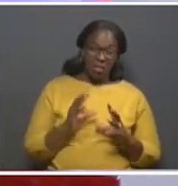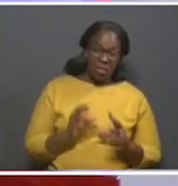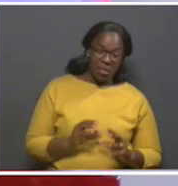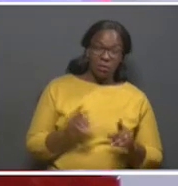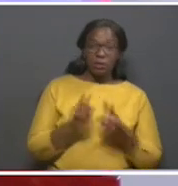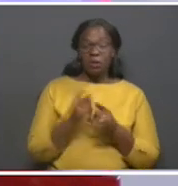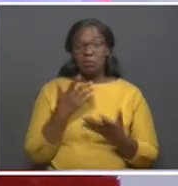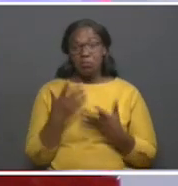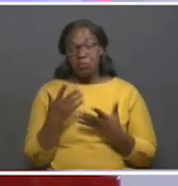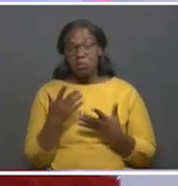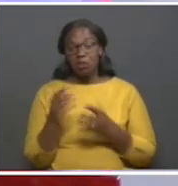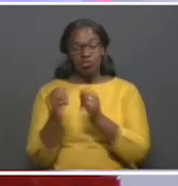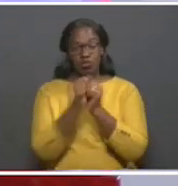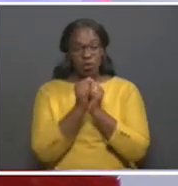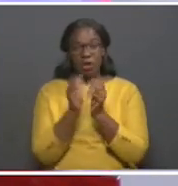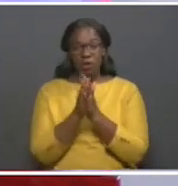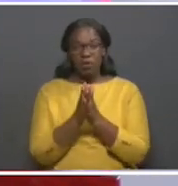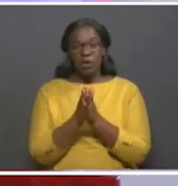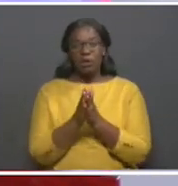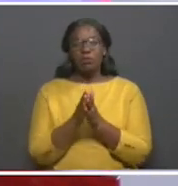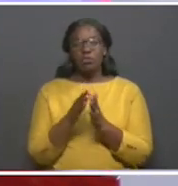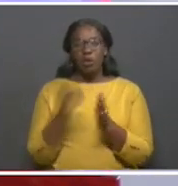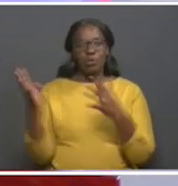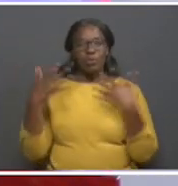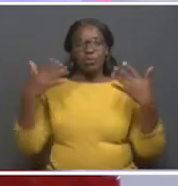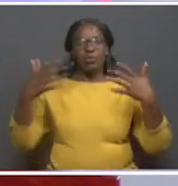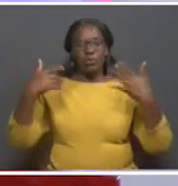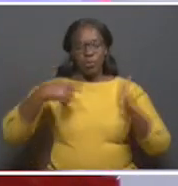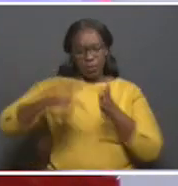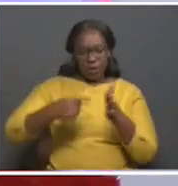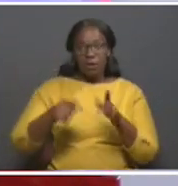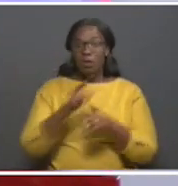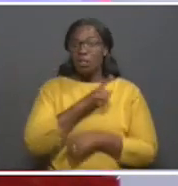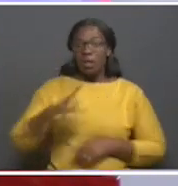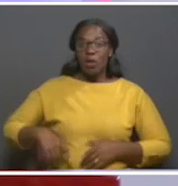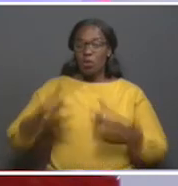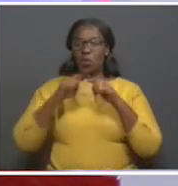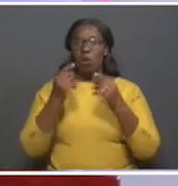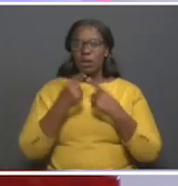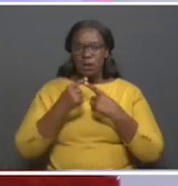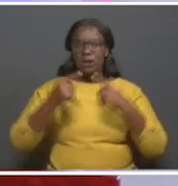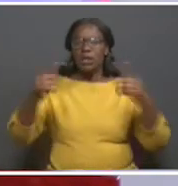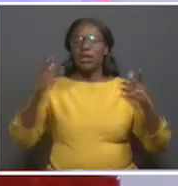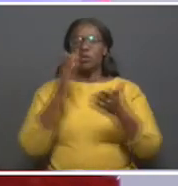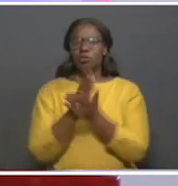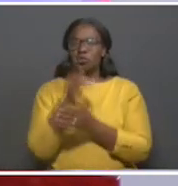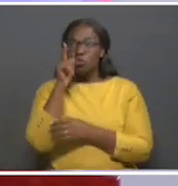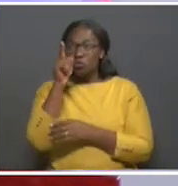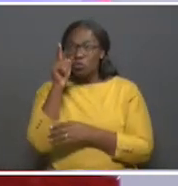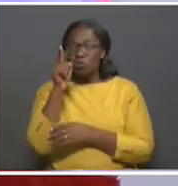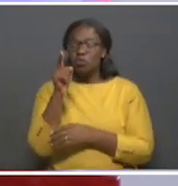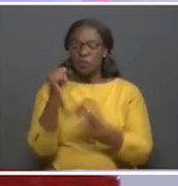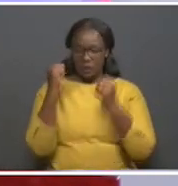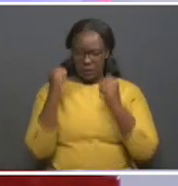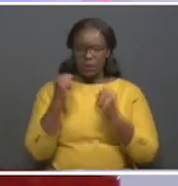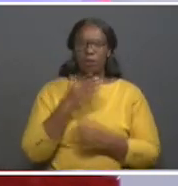being held up together by ventilators. Lord, your word declares, the sons of Korah declare, God, you are our